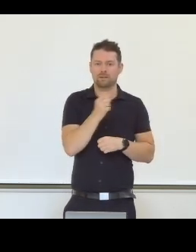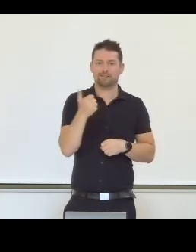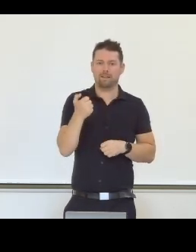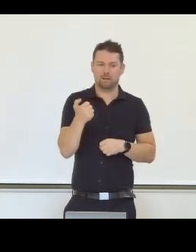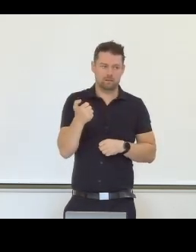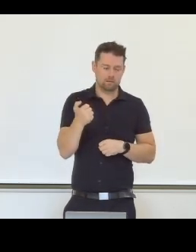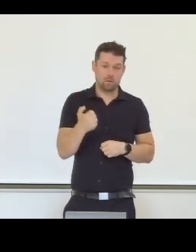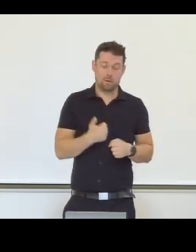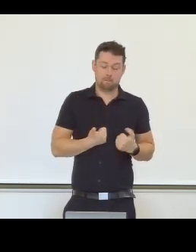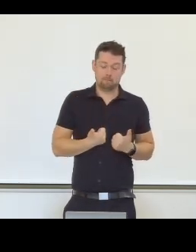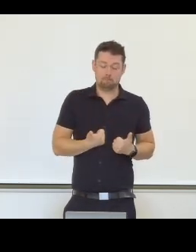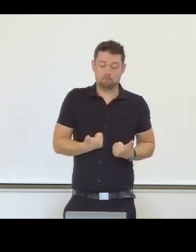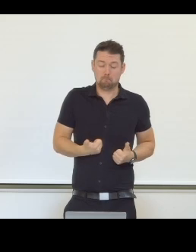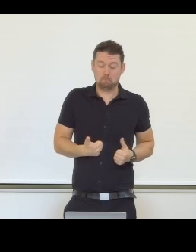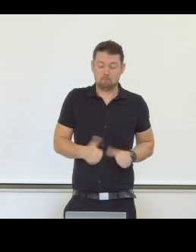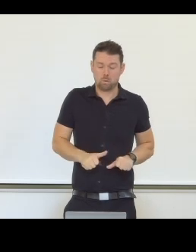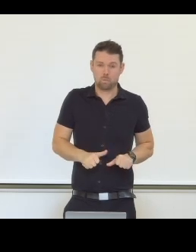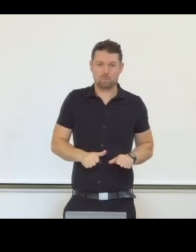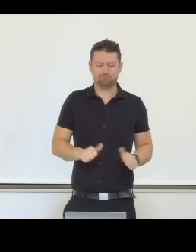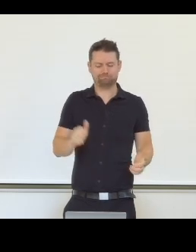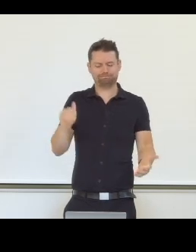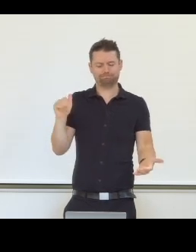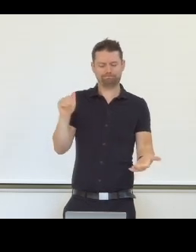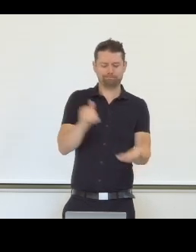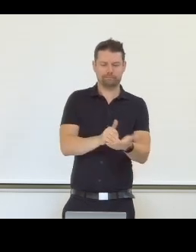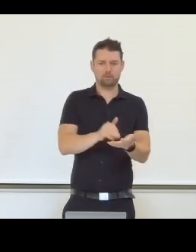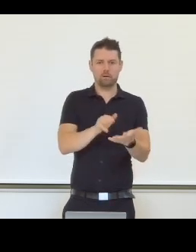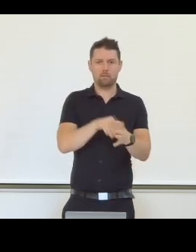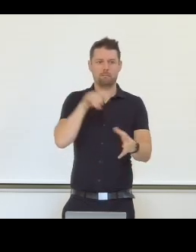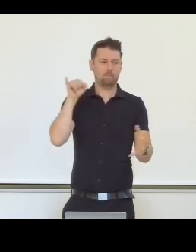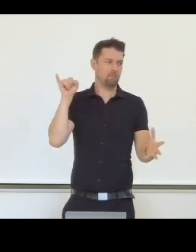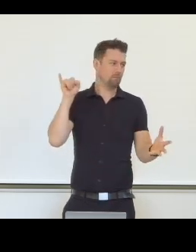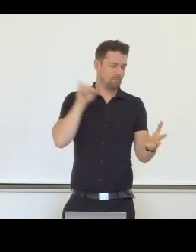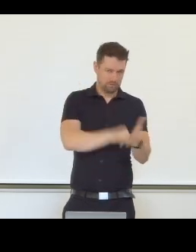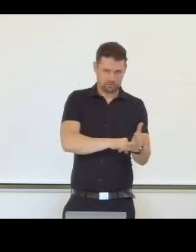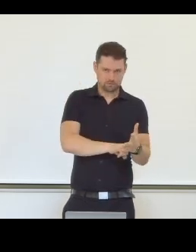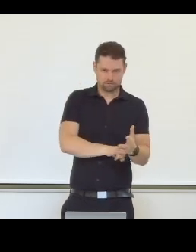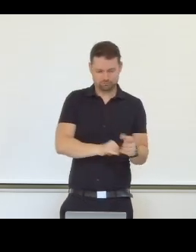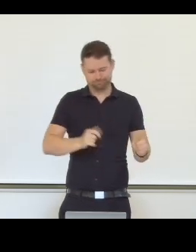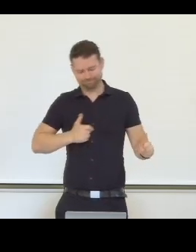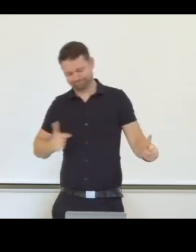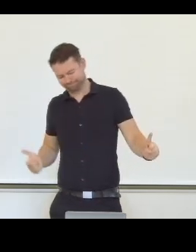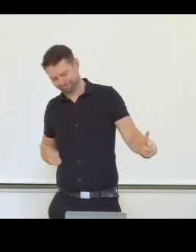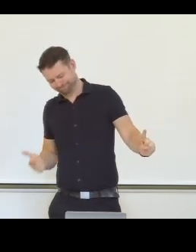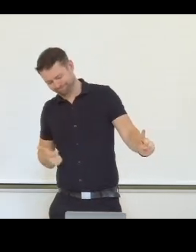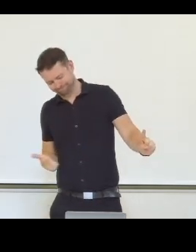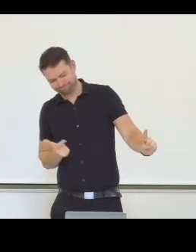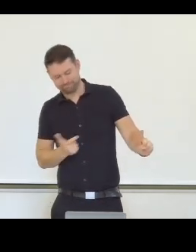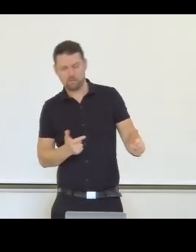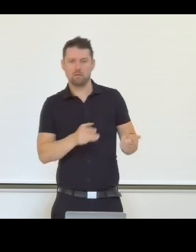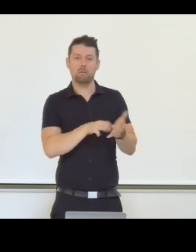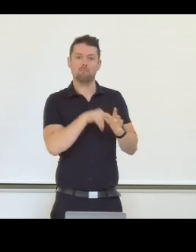And finally, Mars. It's Mars500, that was our goal. And Mars was great for